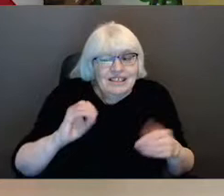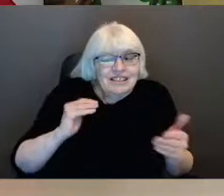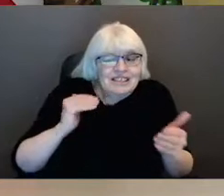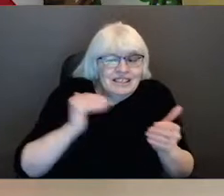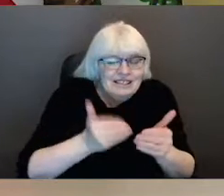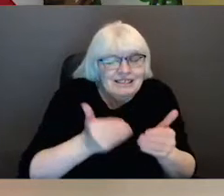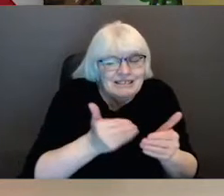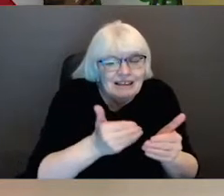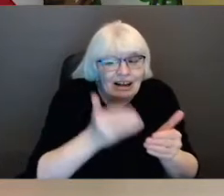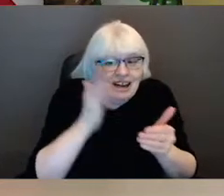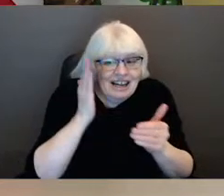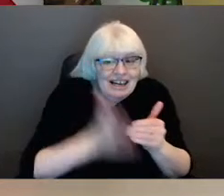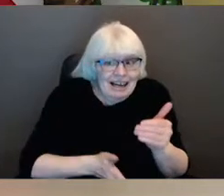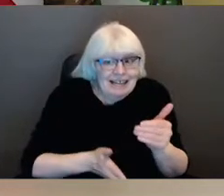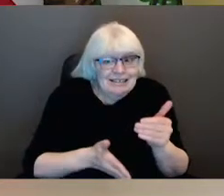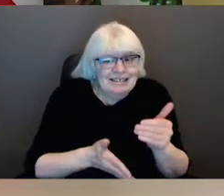have